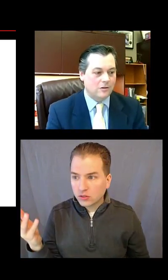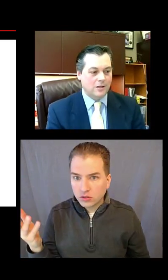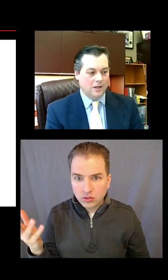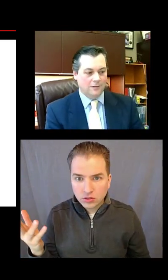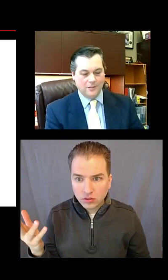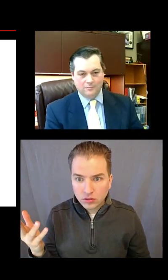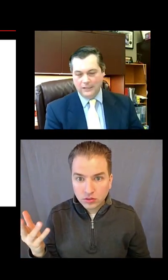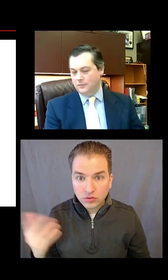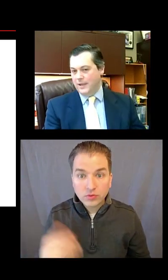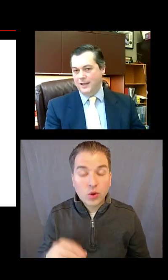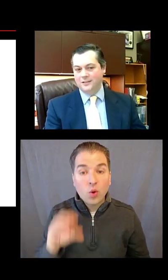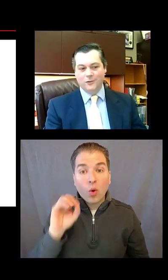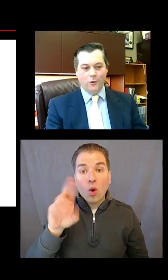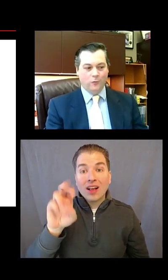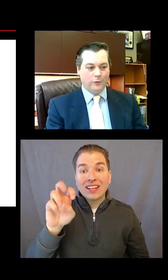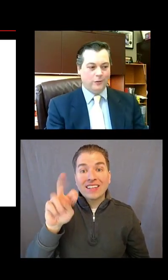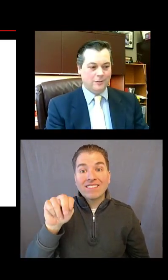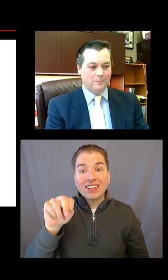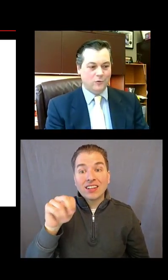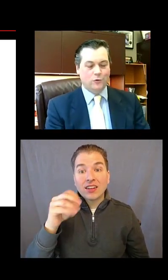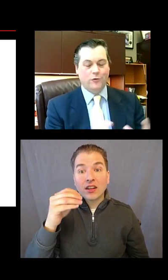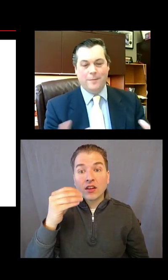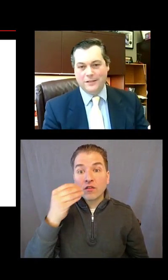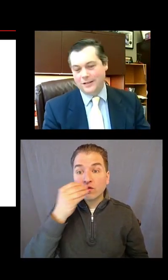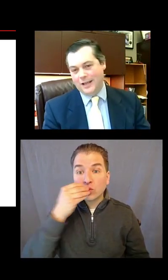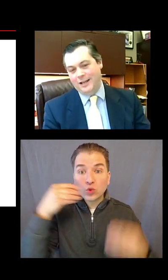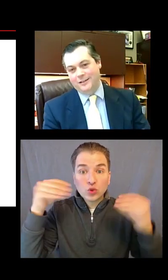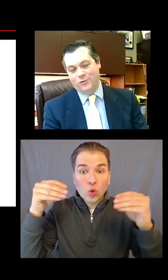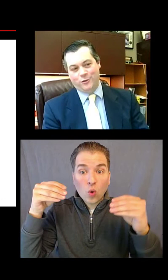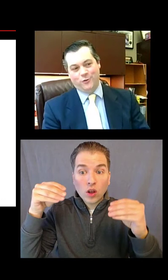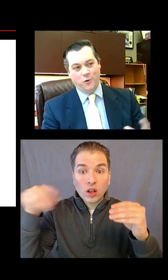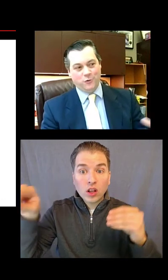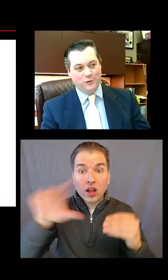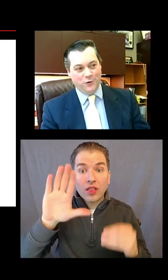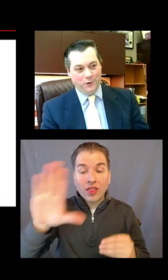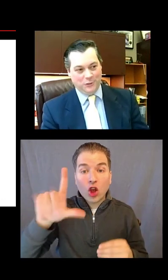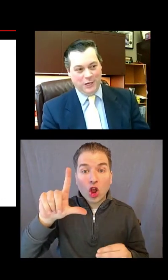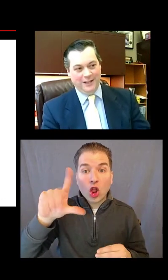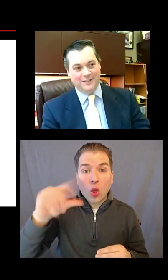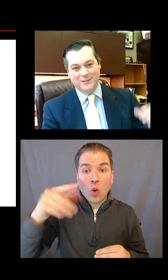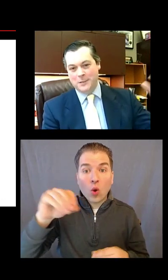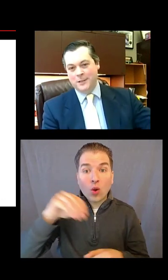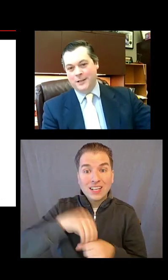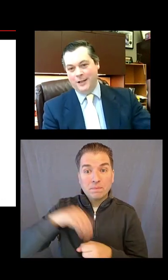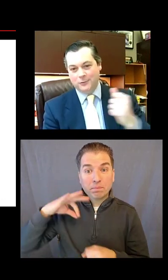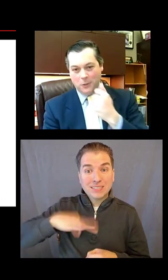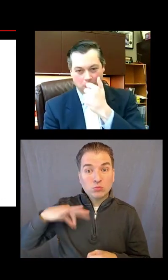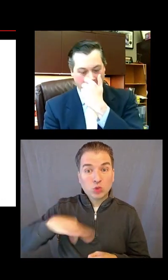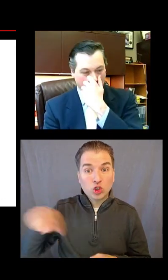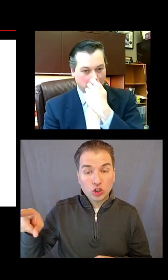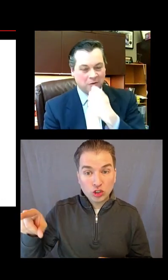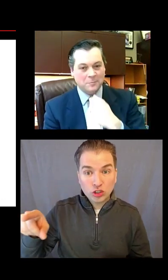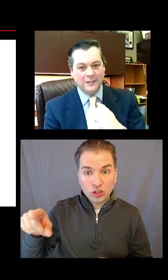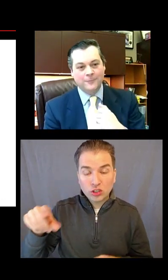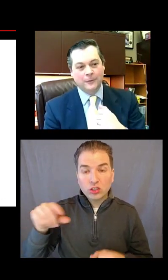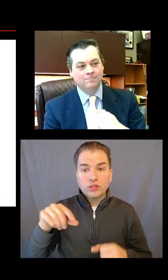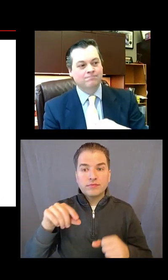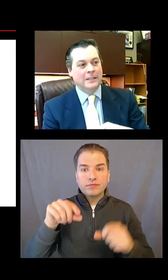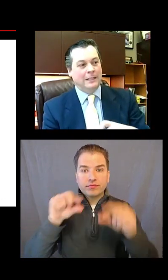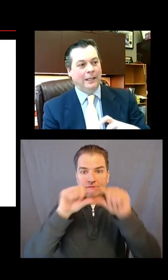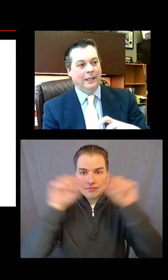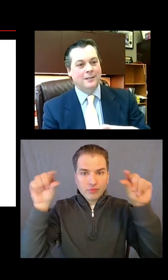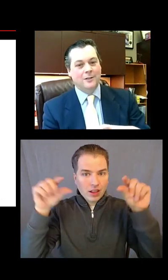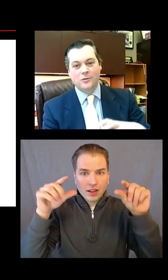have heard of some legal battles over some scripts on a certain grocery store chain's logo over in